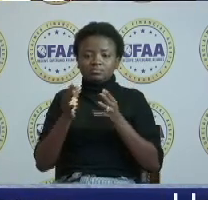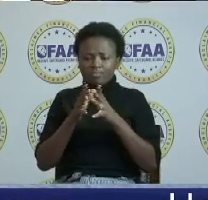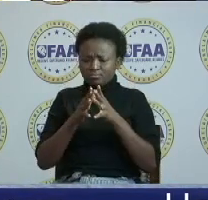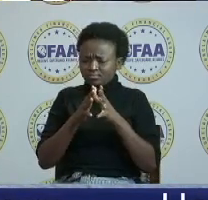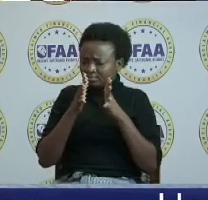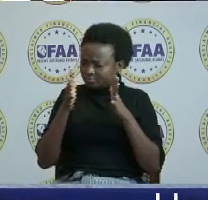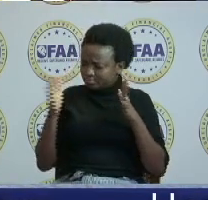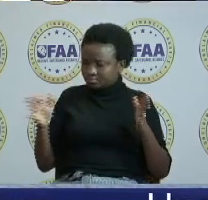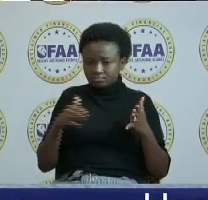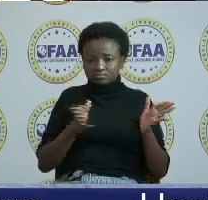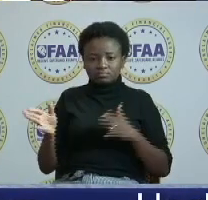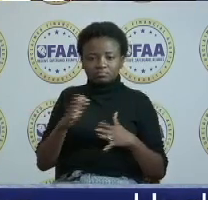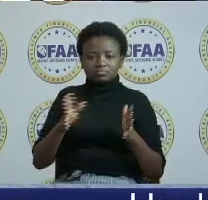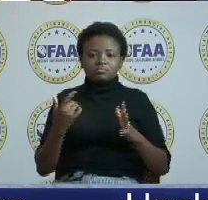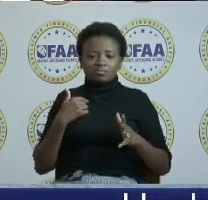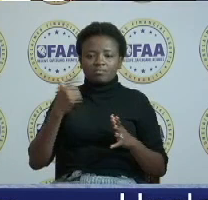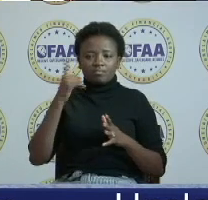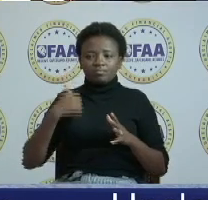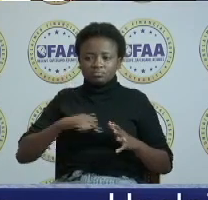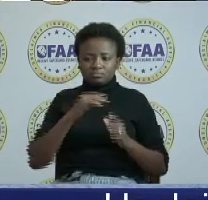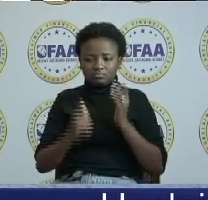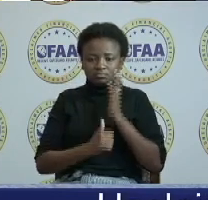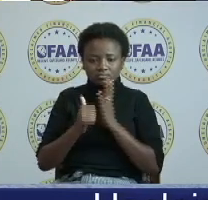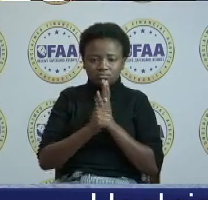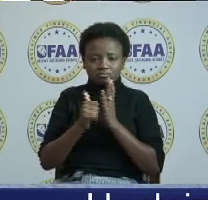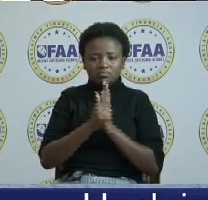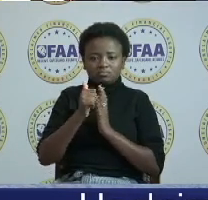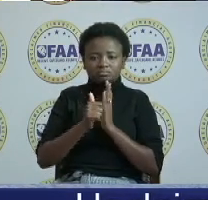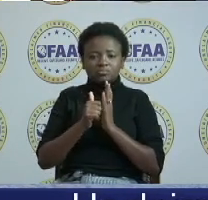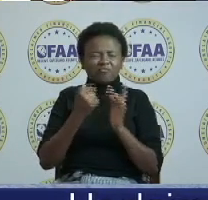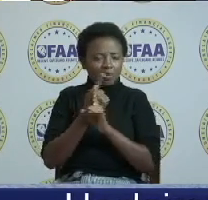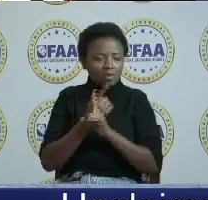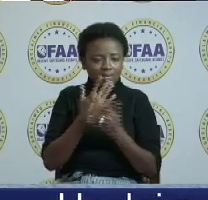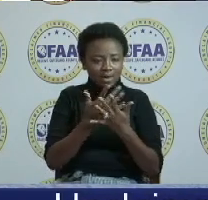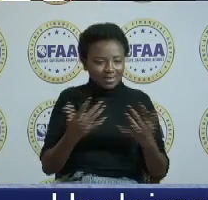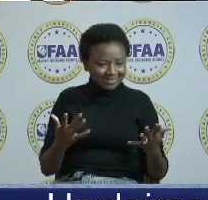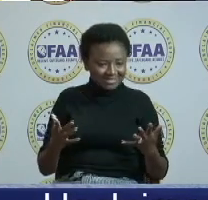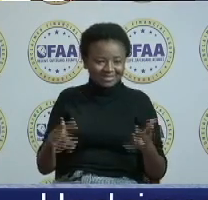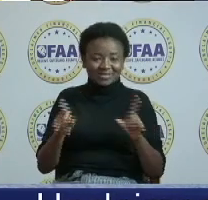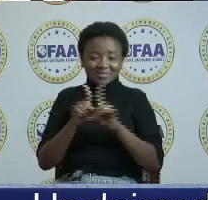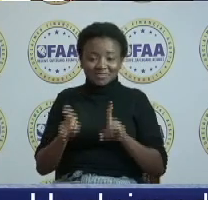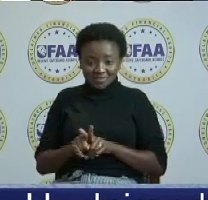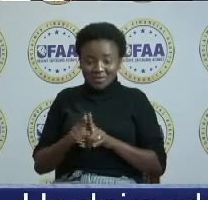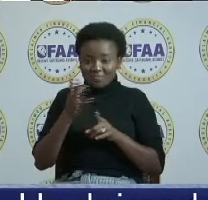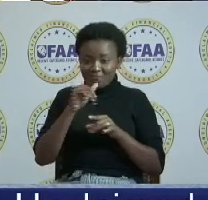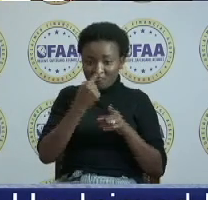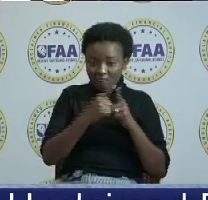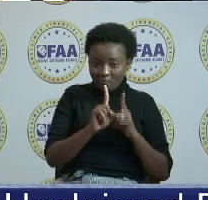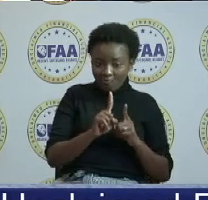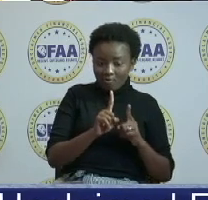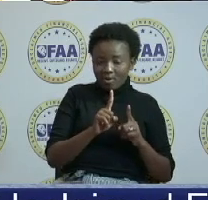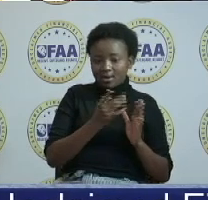of these assets together with the forms. It prescribes now the forms from Form 4-1 to Form